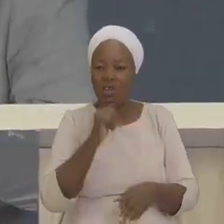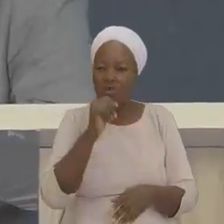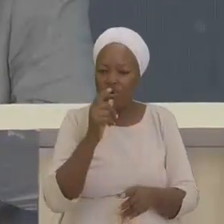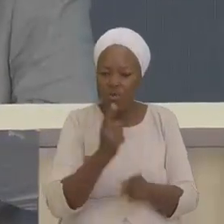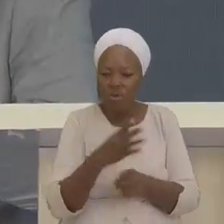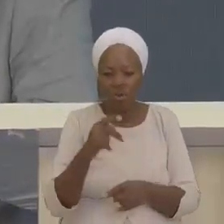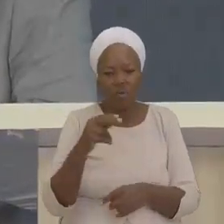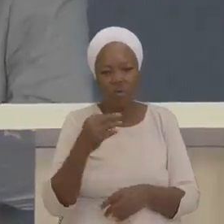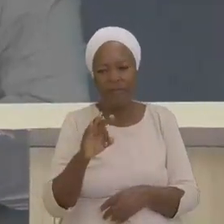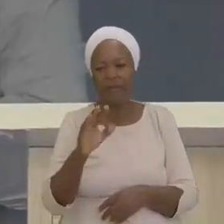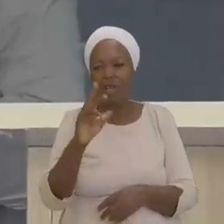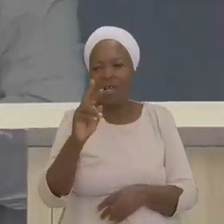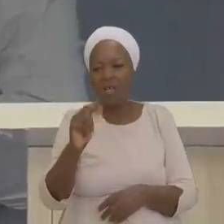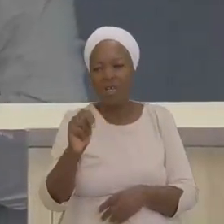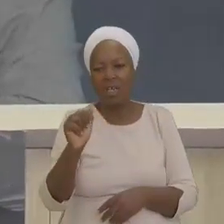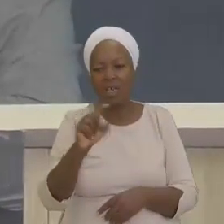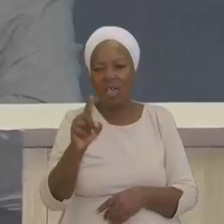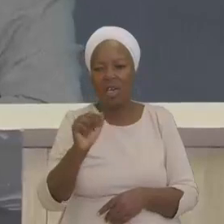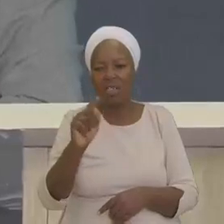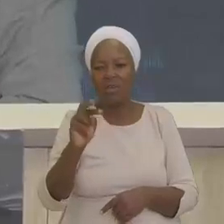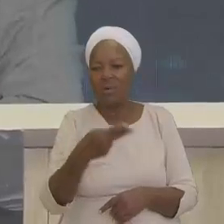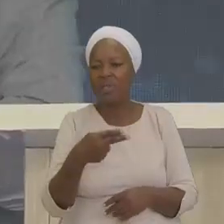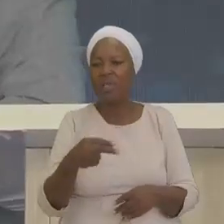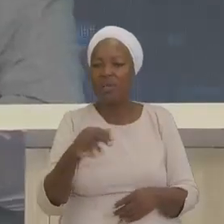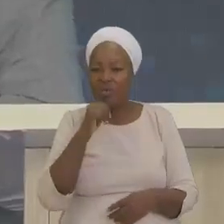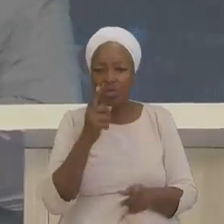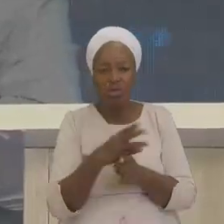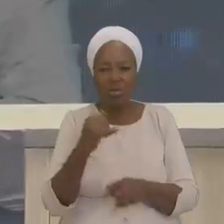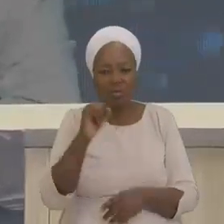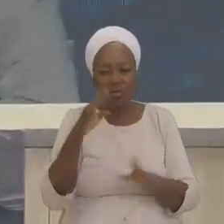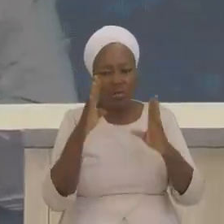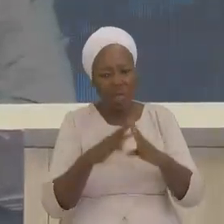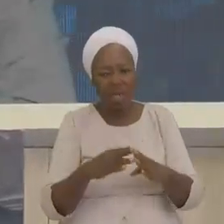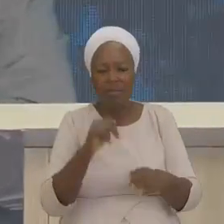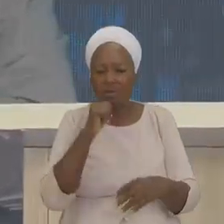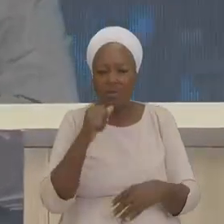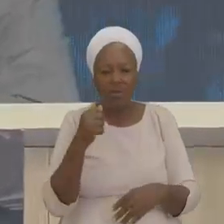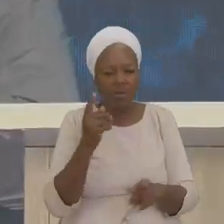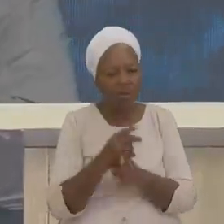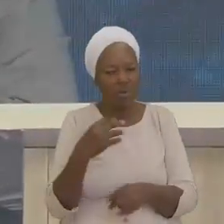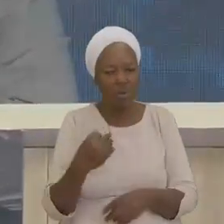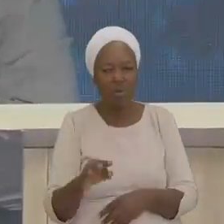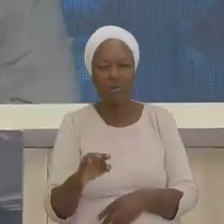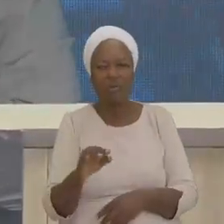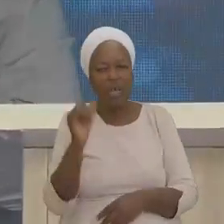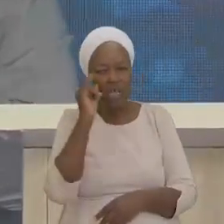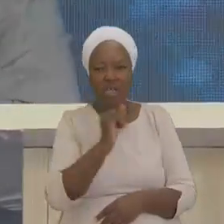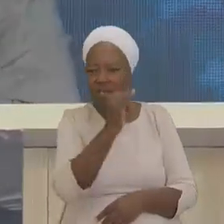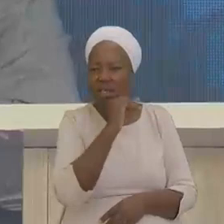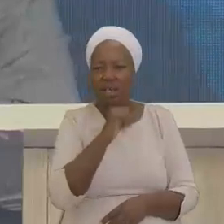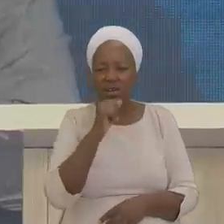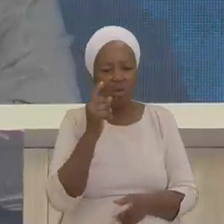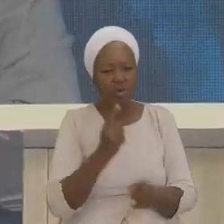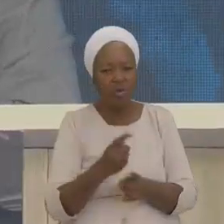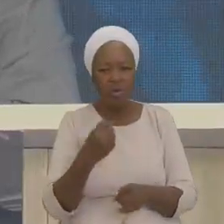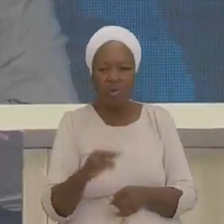Nazareth, not just of Jerusalem, not just of Israel, not just of that first